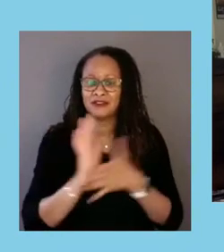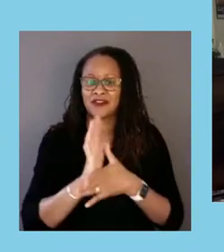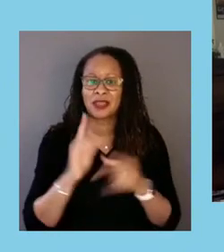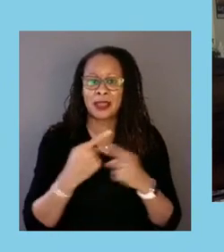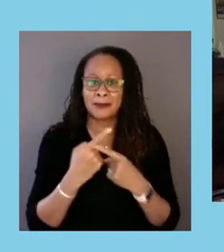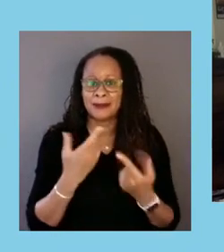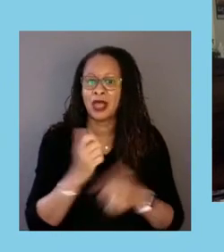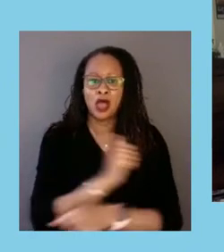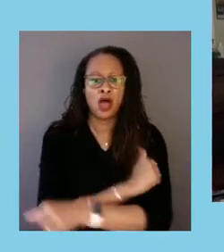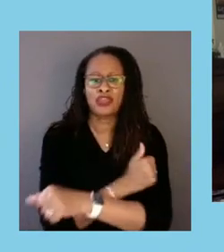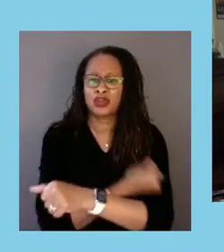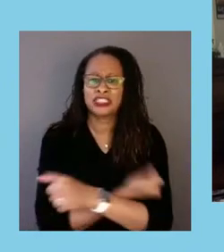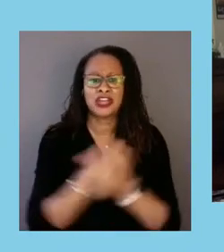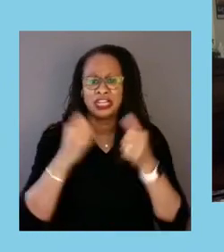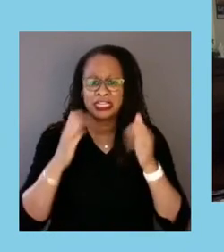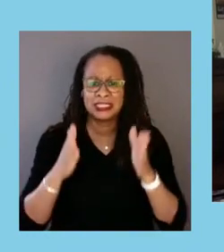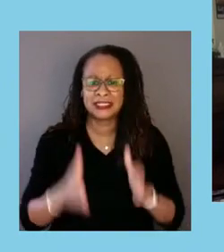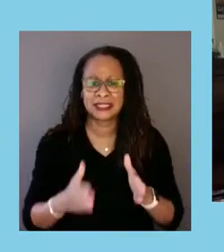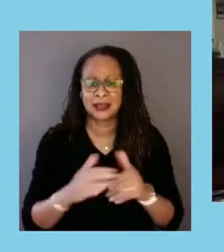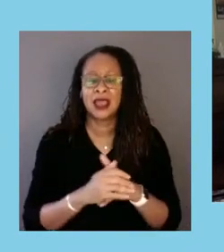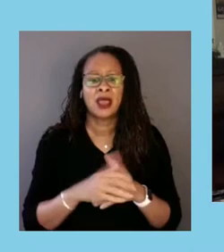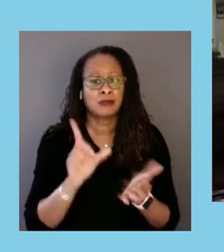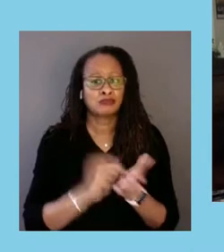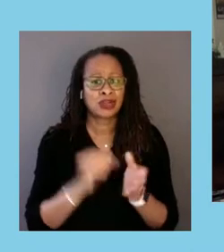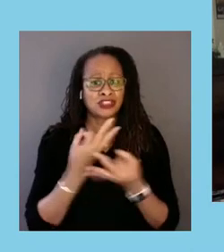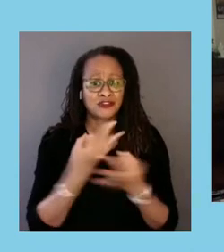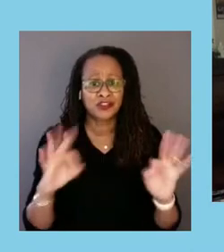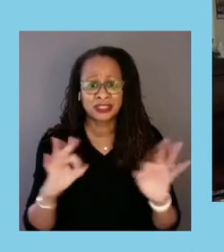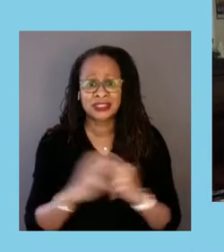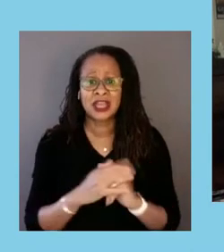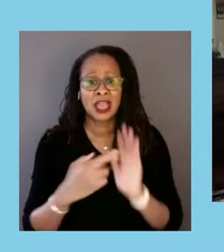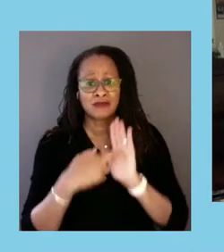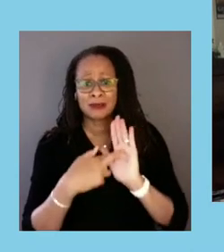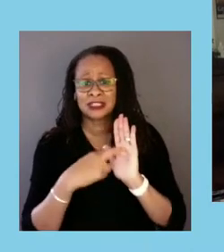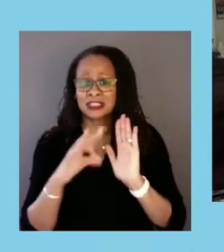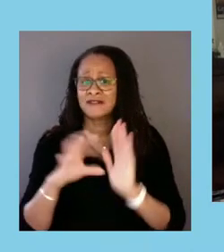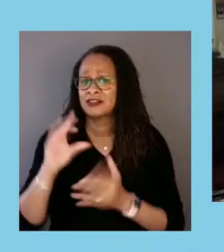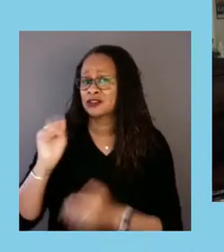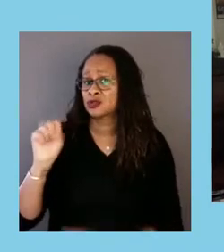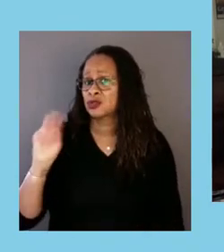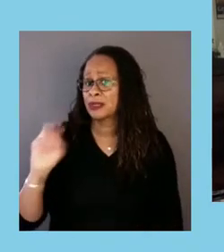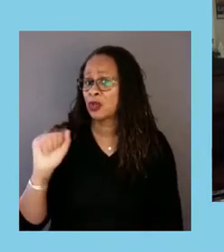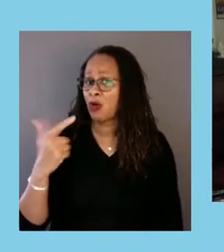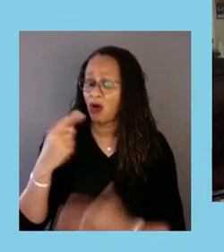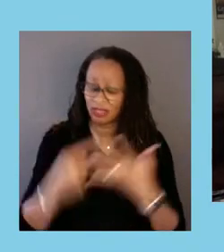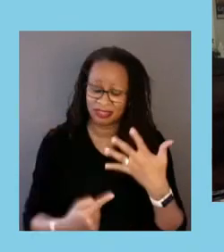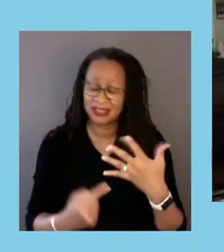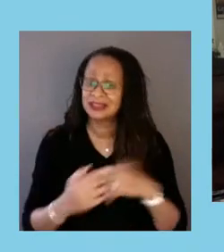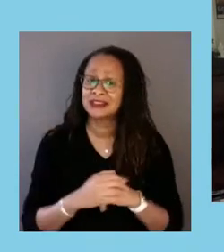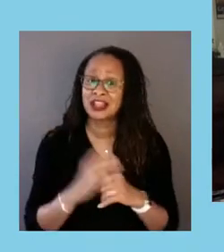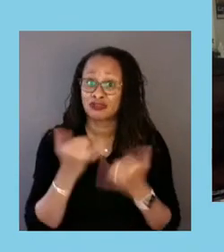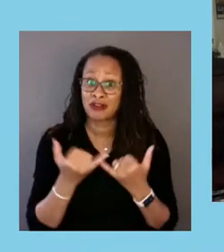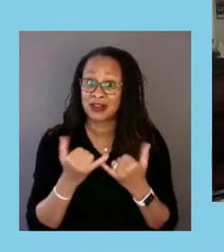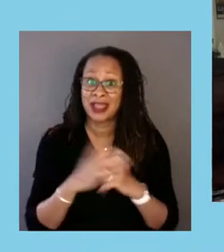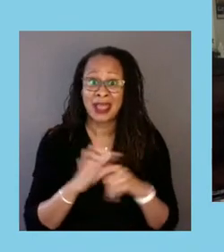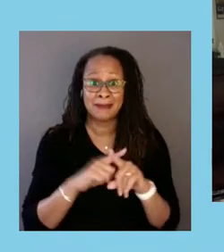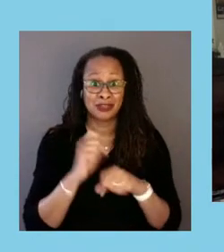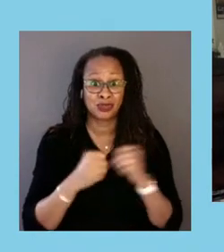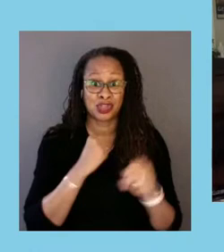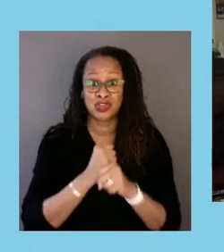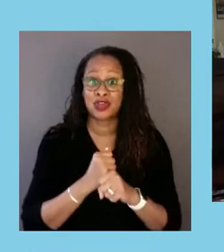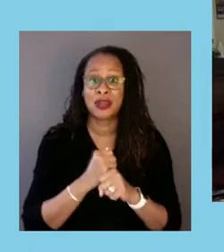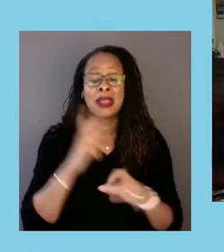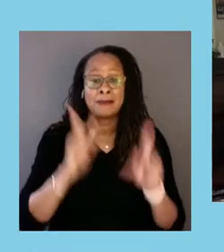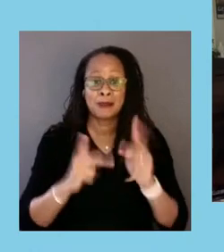authoritarianism, press freedom, weaponization of social media, all those things were it was a year that people wanted to